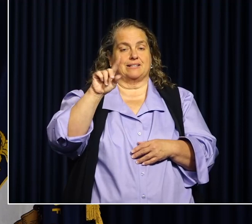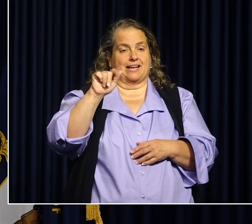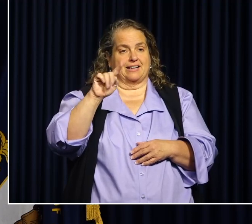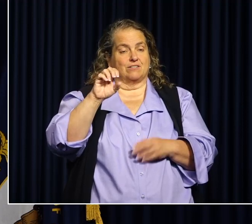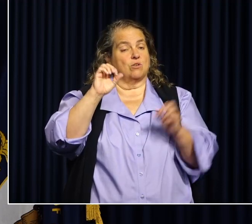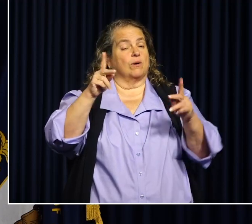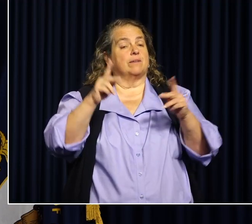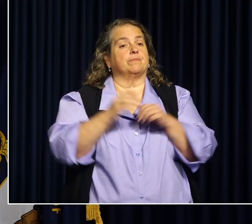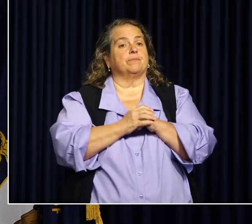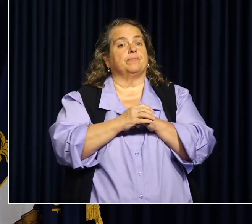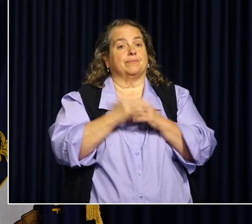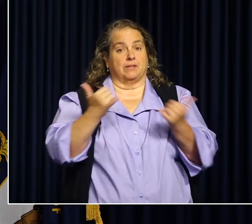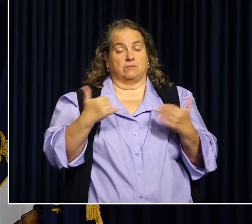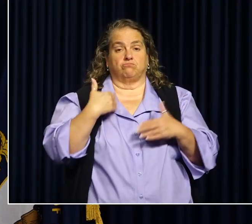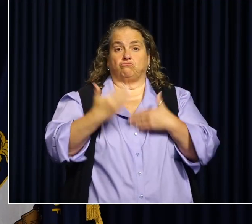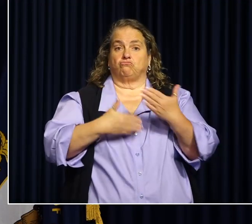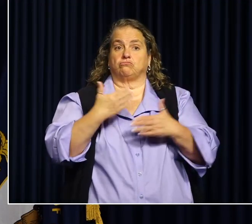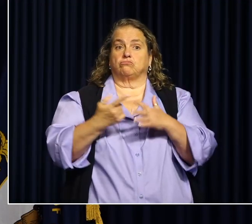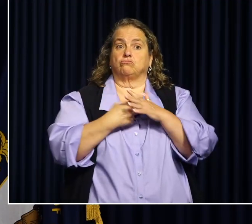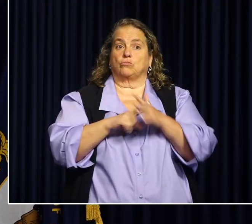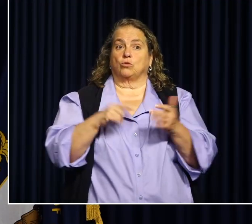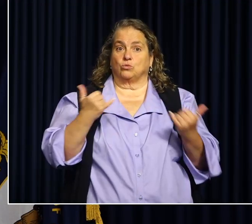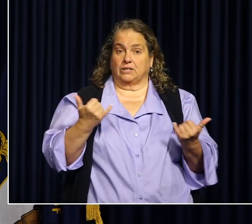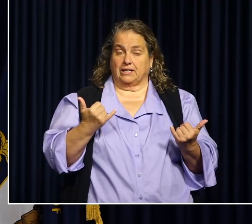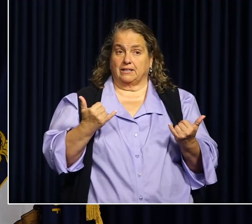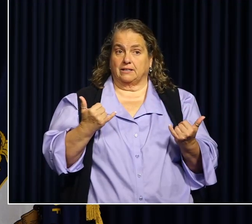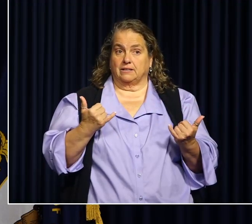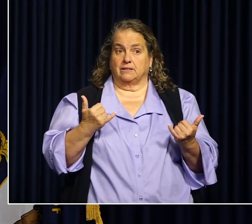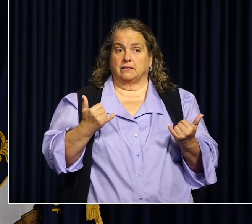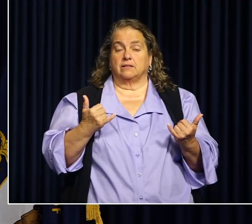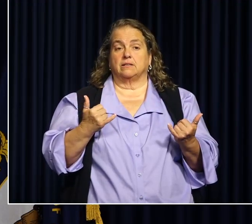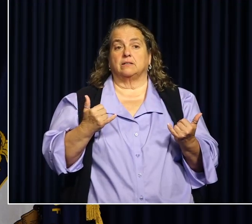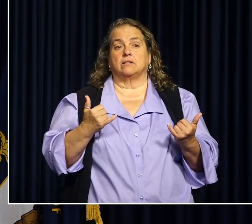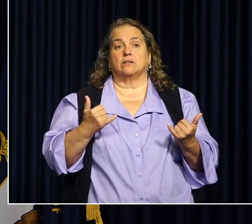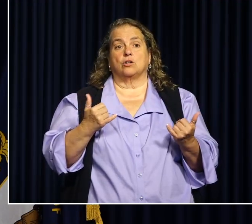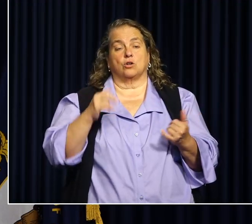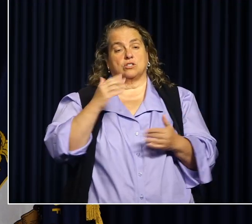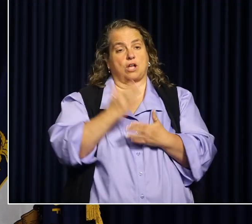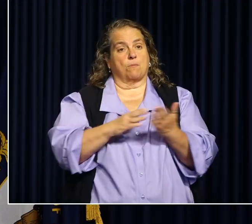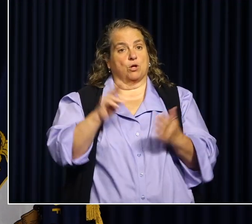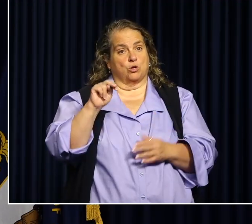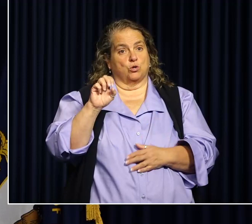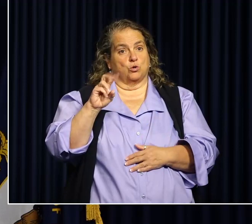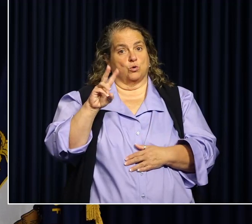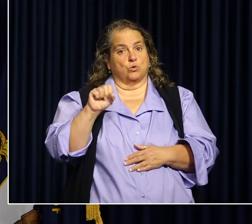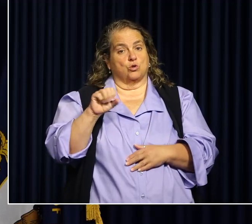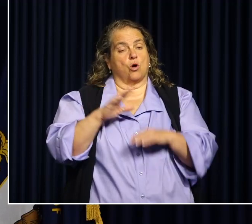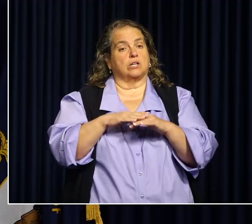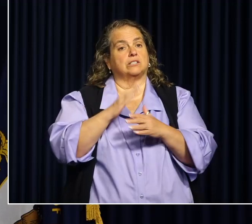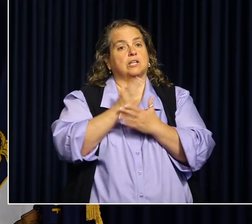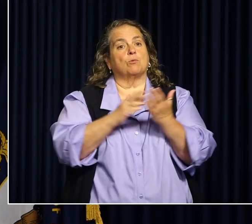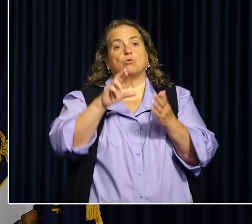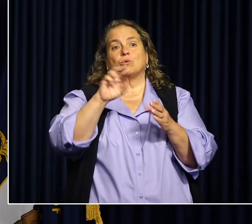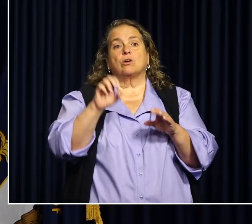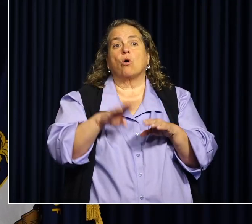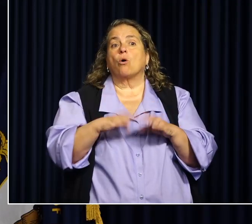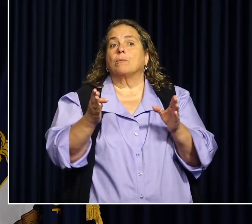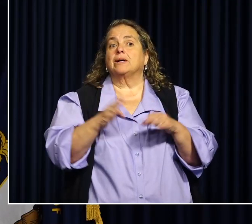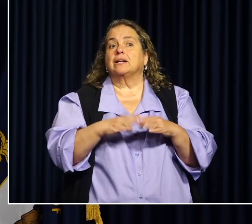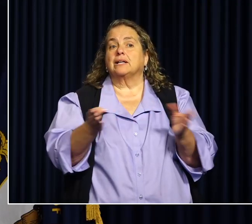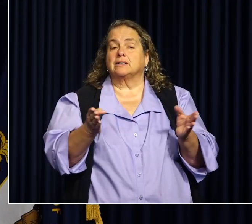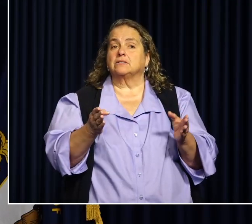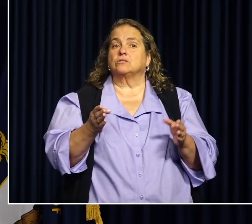right, let's start today with a couple of news on some reopenings, which